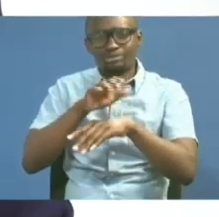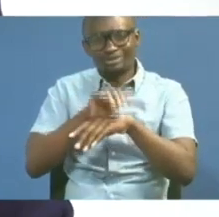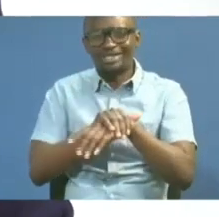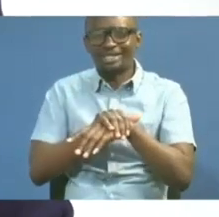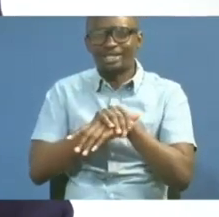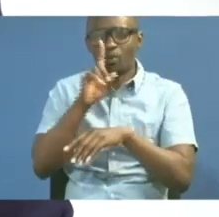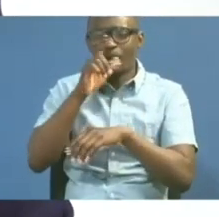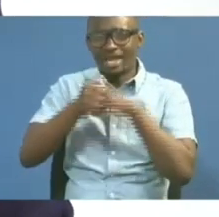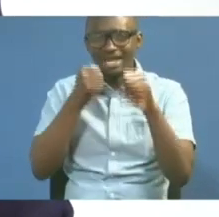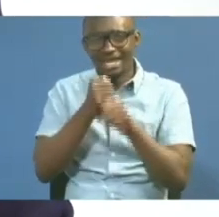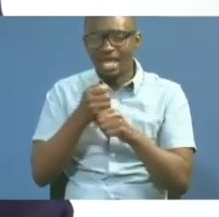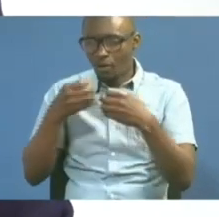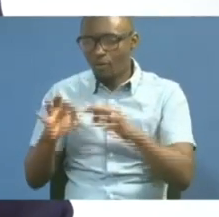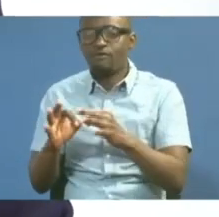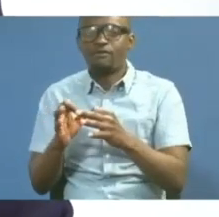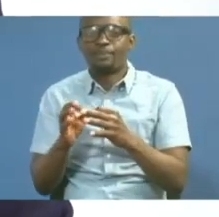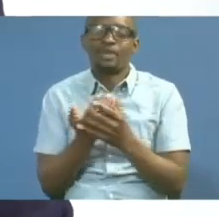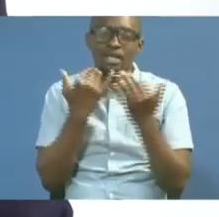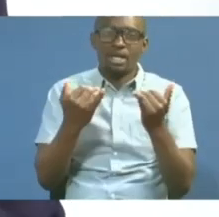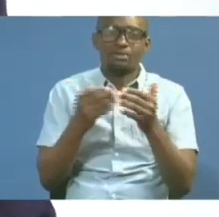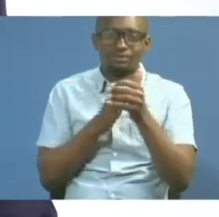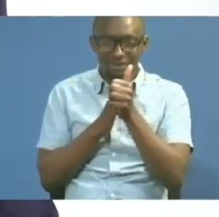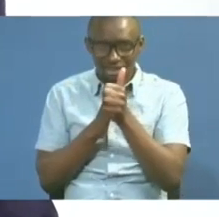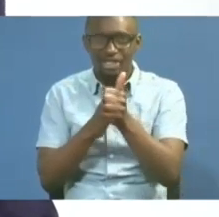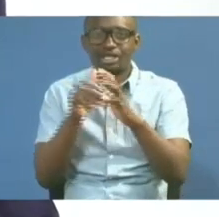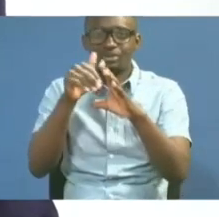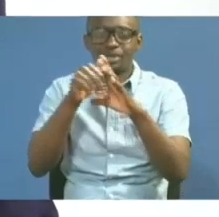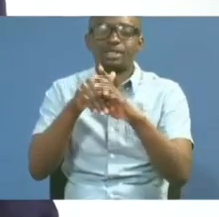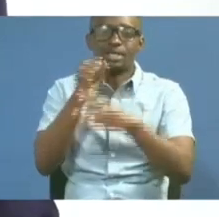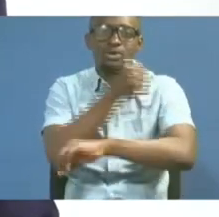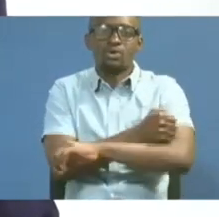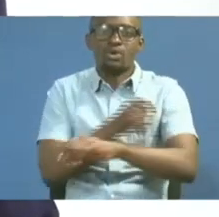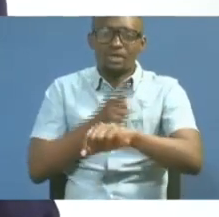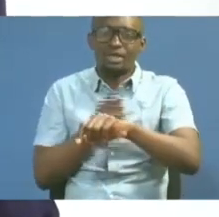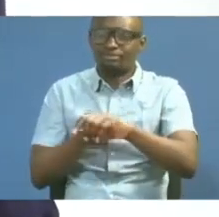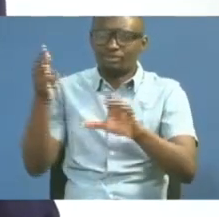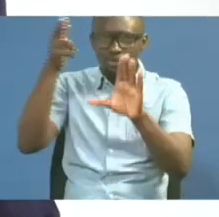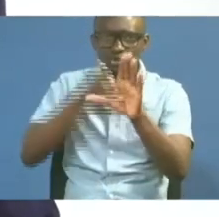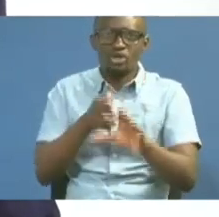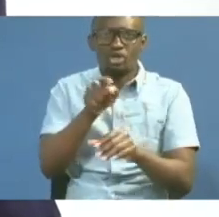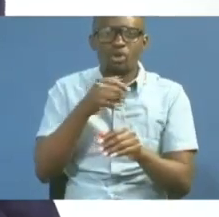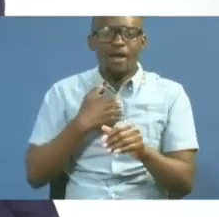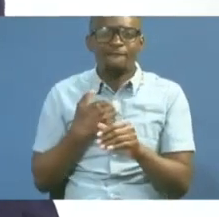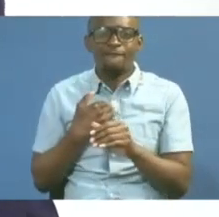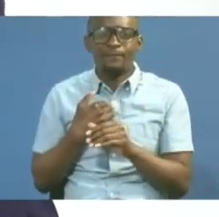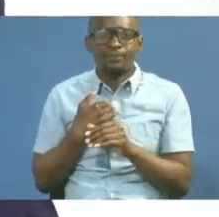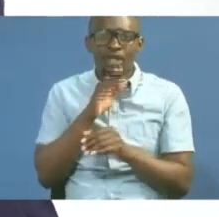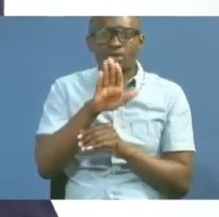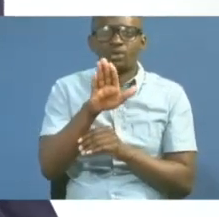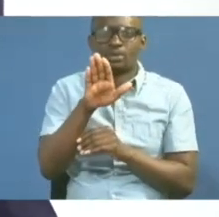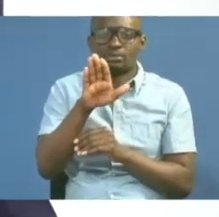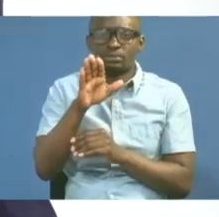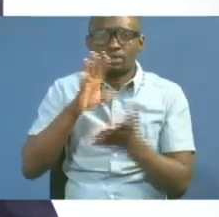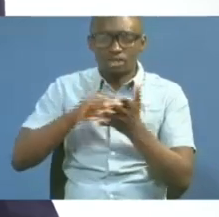student governance. Once you join us as a community of scholars, you have